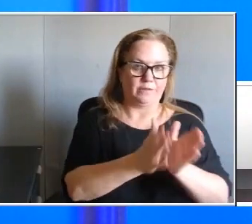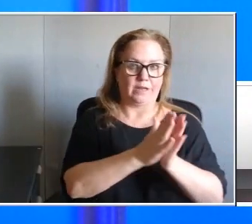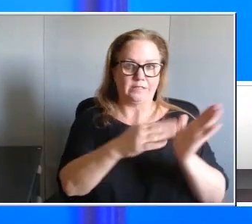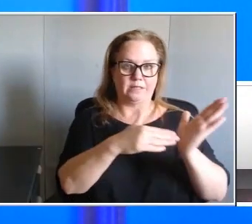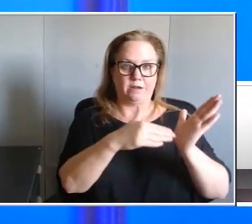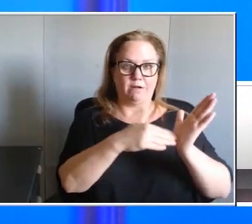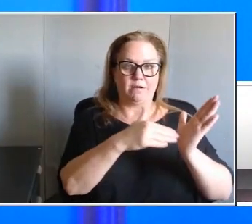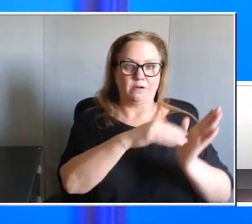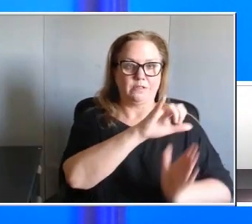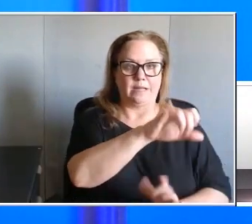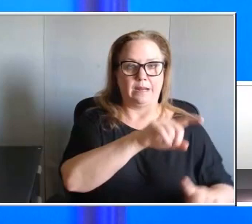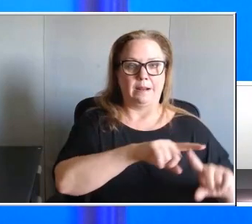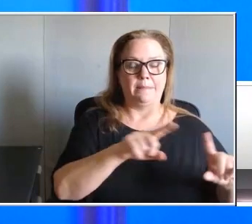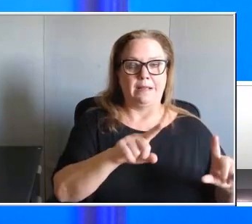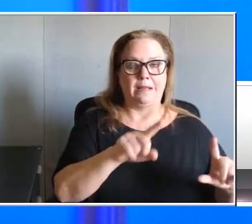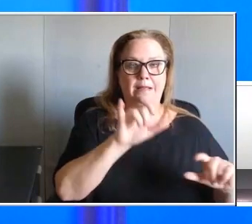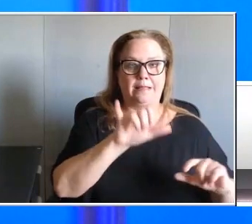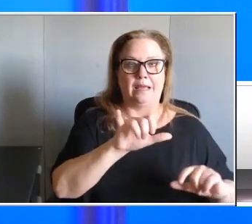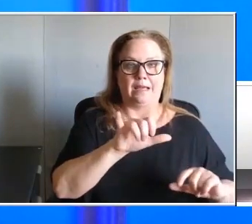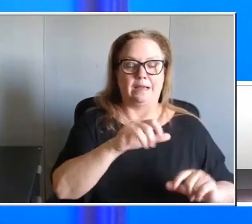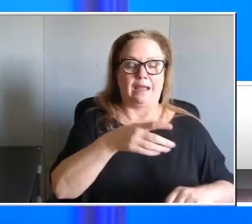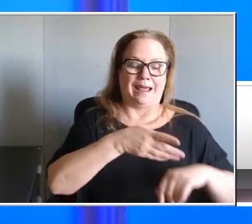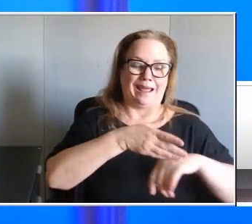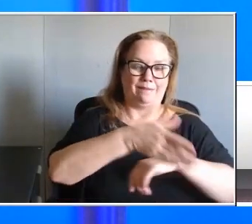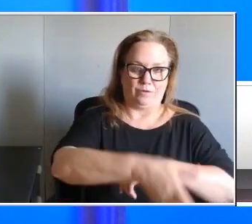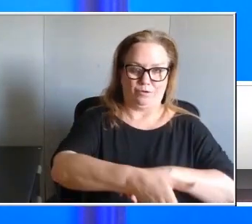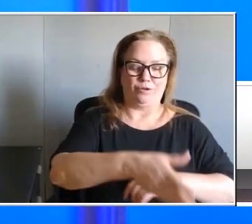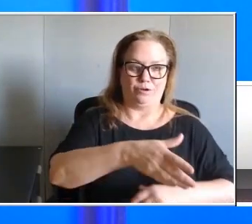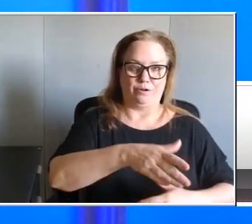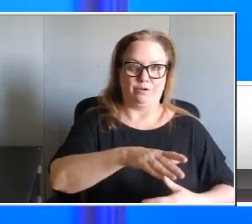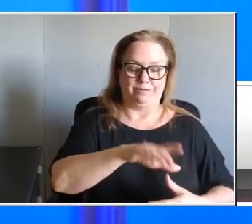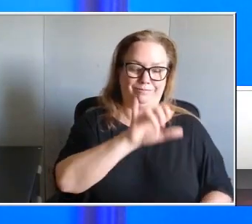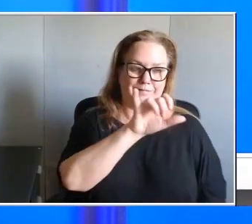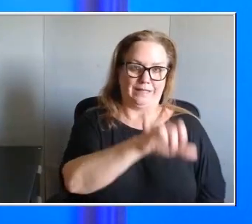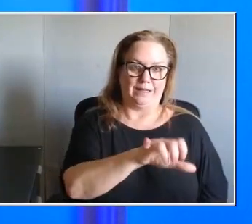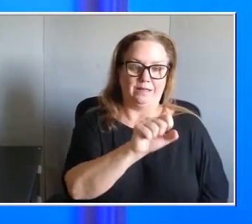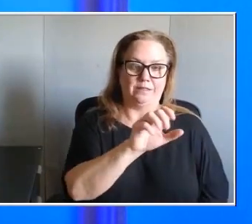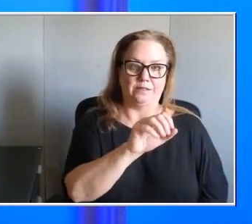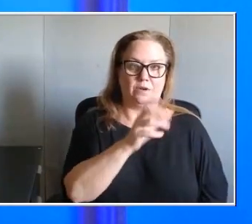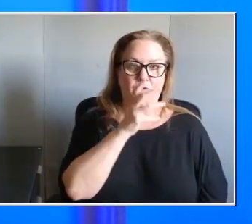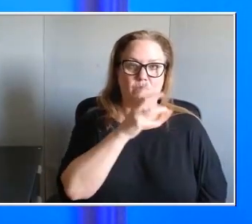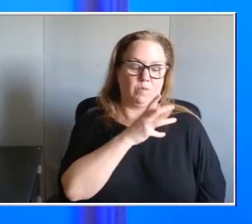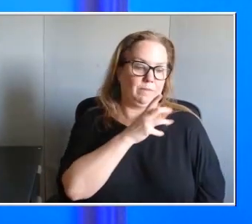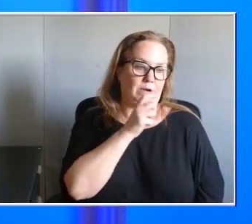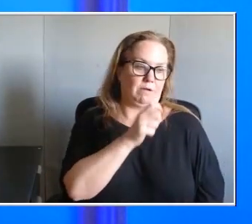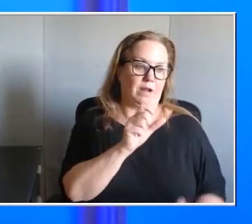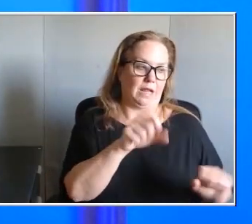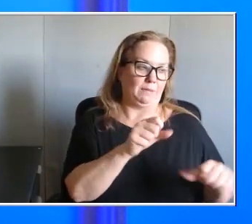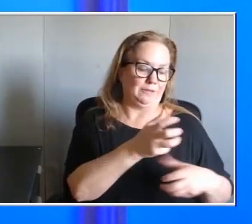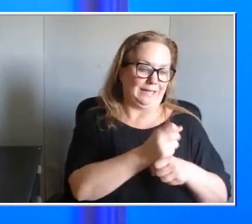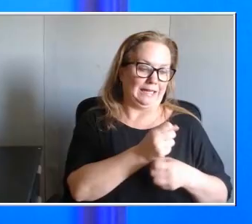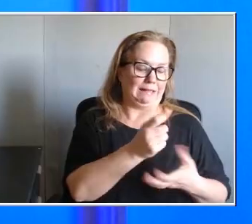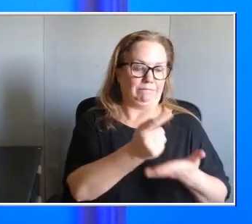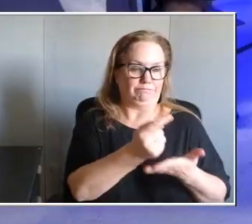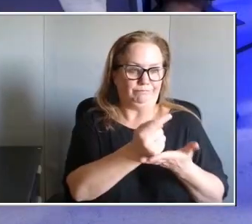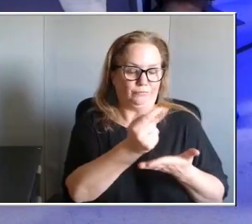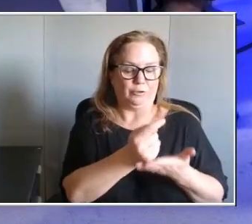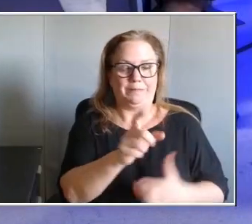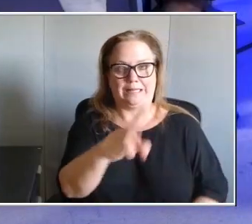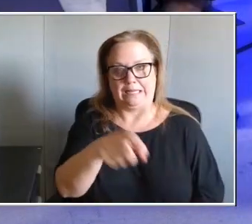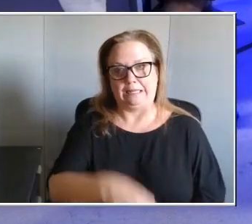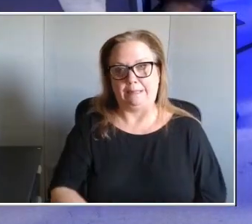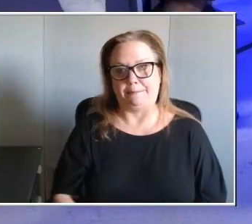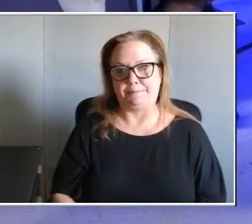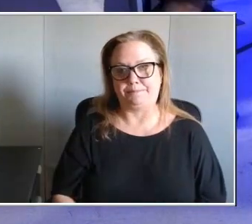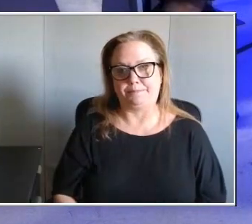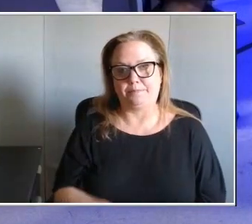is that postpartum preeclampsia is diagnosed after that, and so women are not able to seek the care that they need. Dr. Martin,